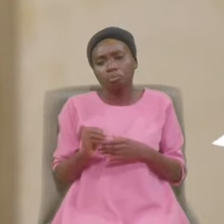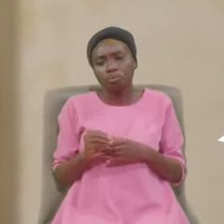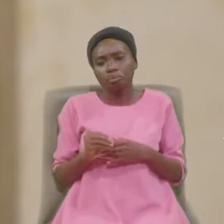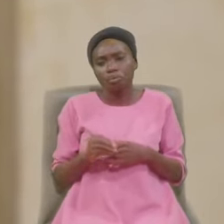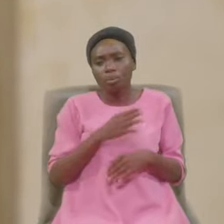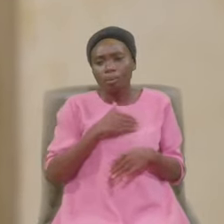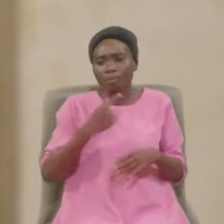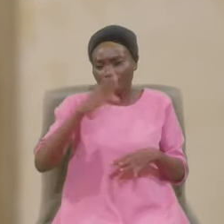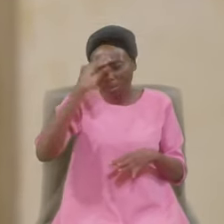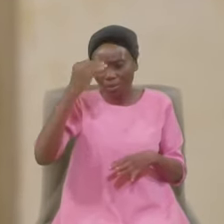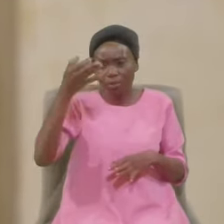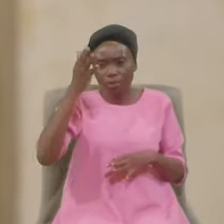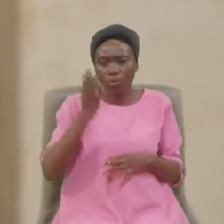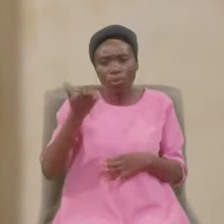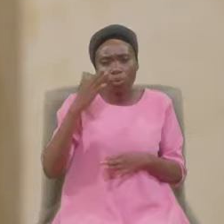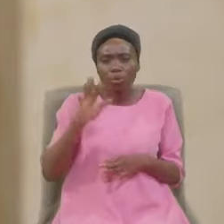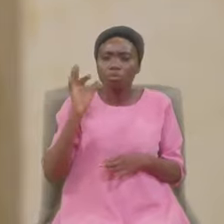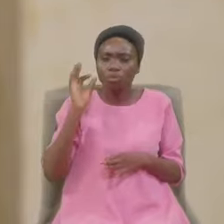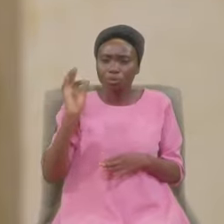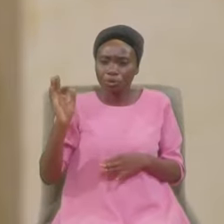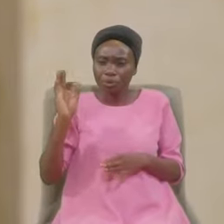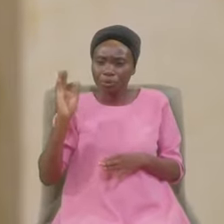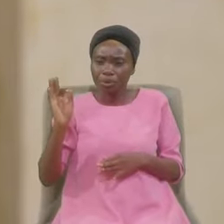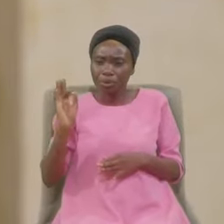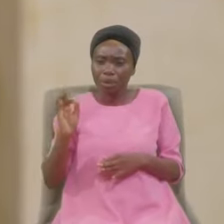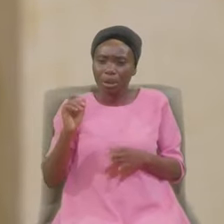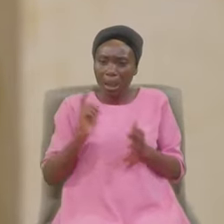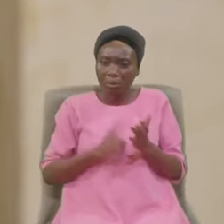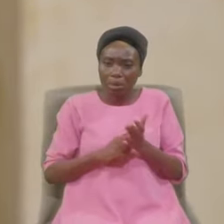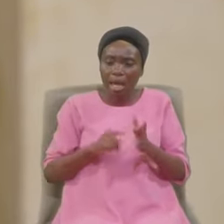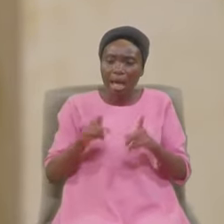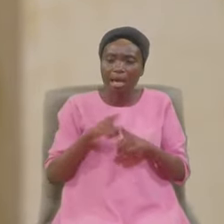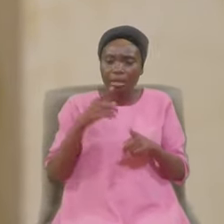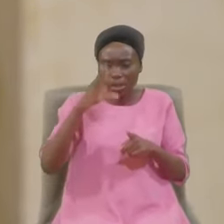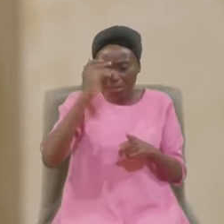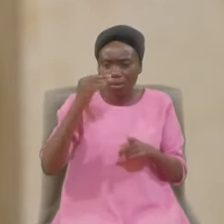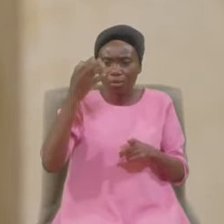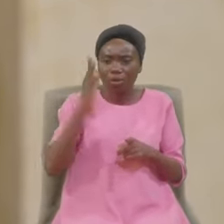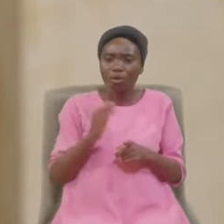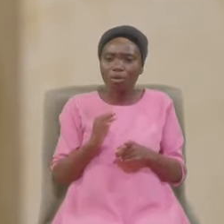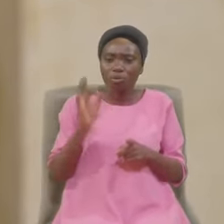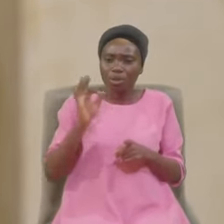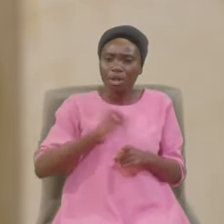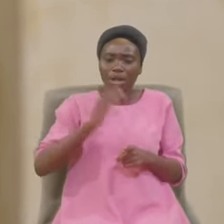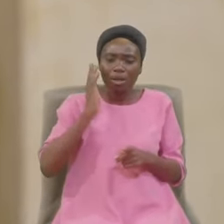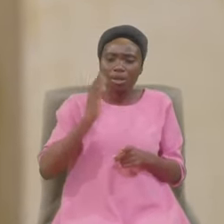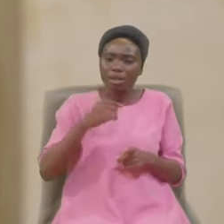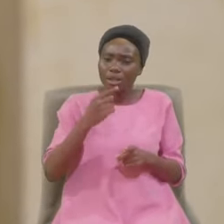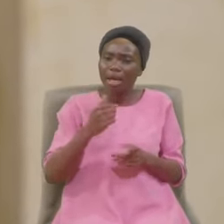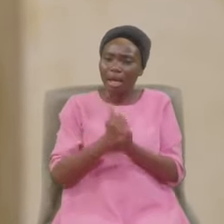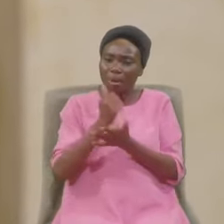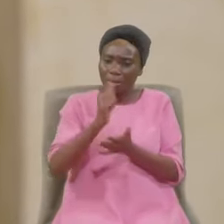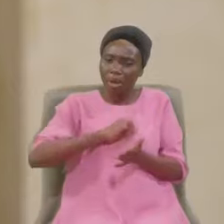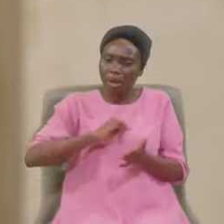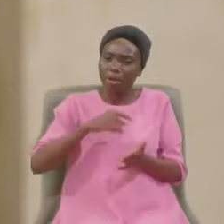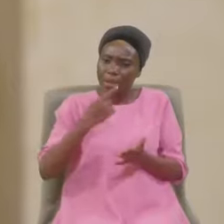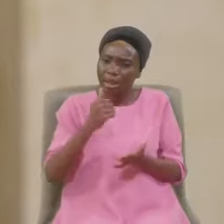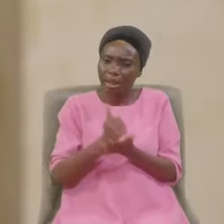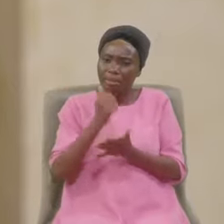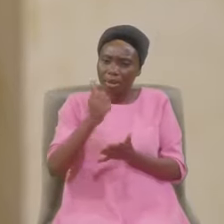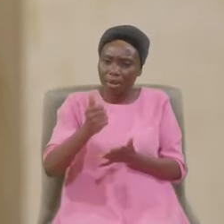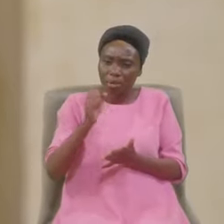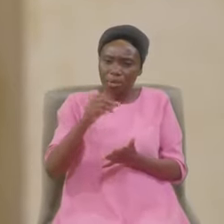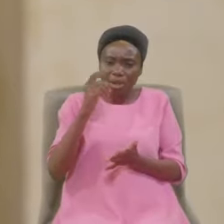man of God was preaching, sometimes if man of God was preaching, we say amen. So I will say amen. From there, I started seeing like